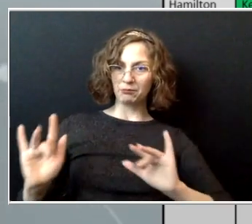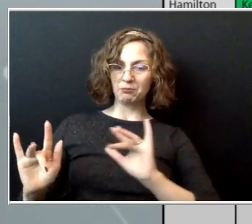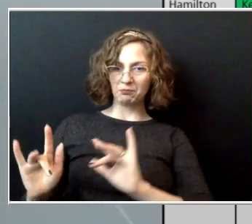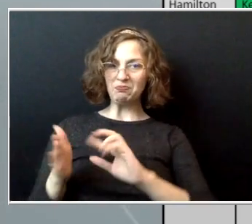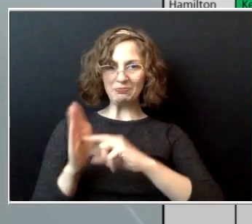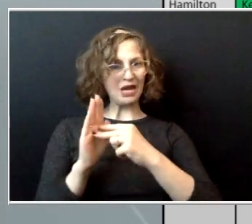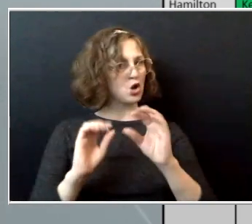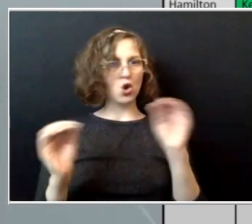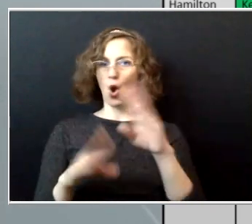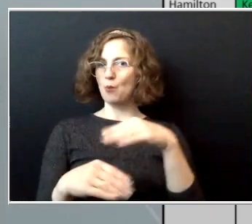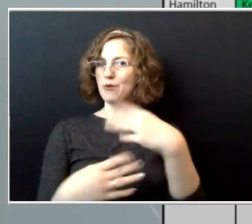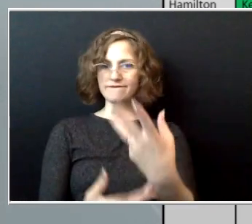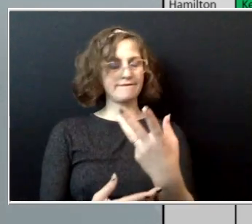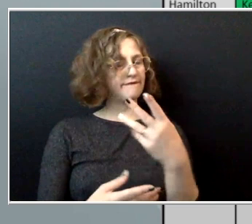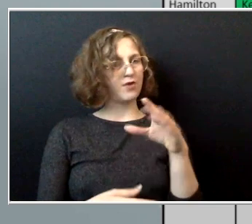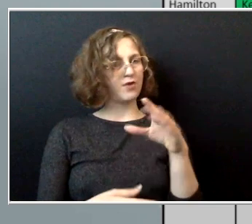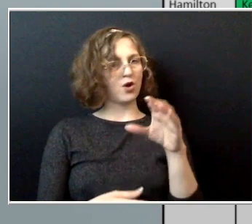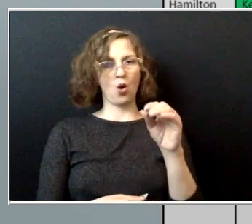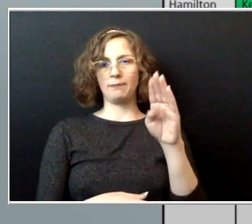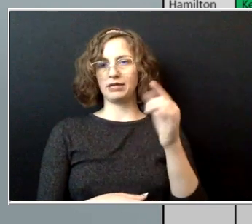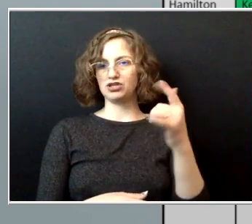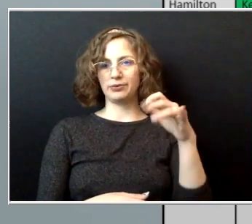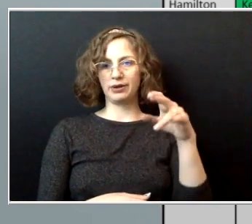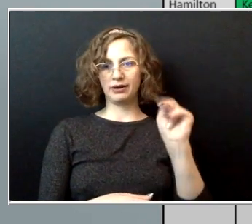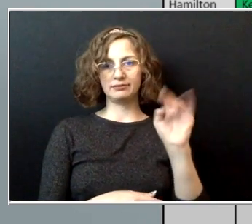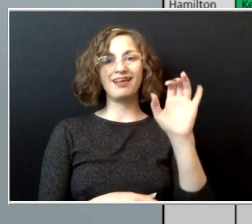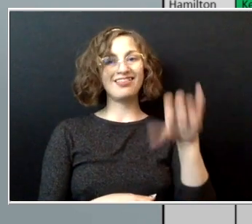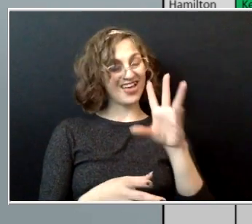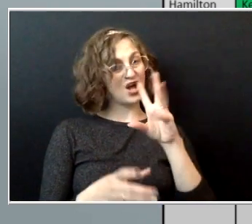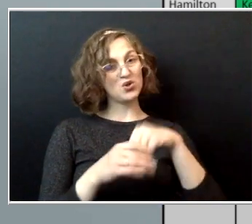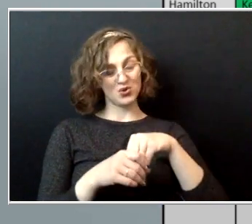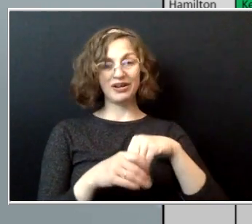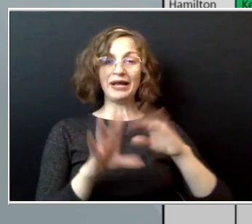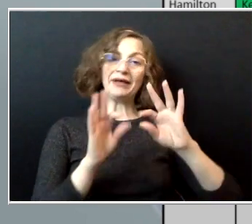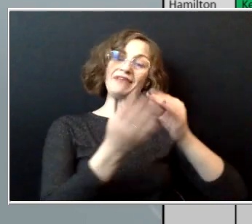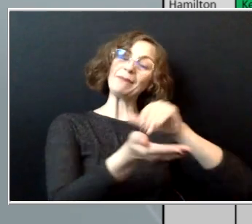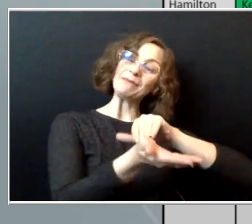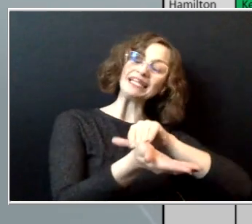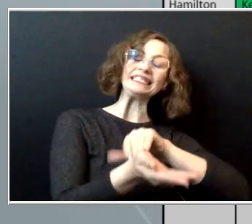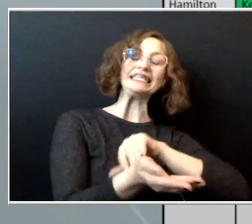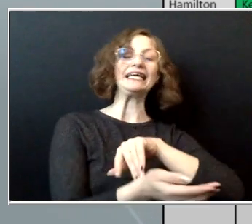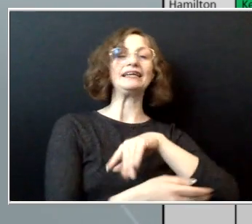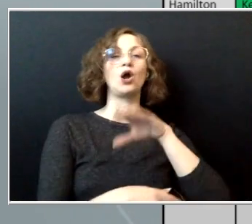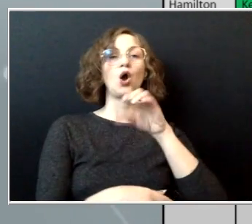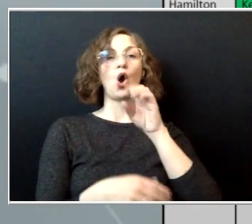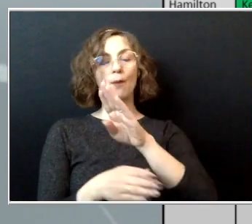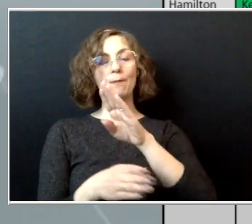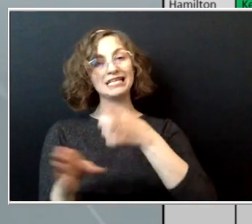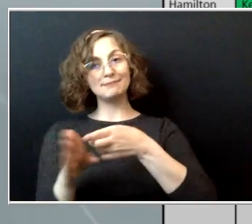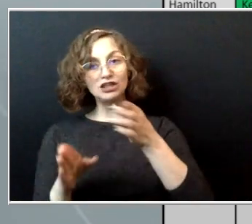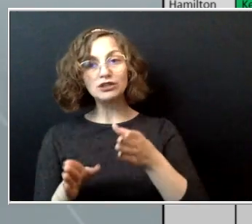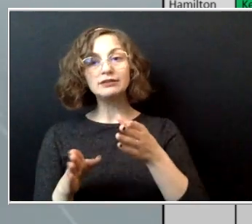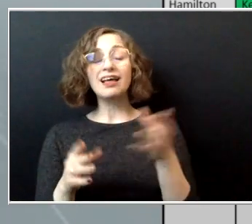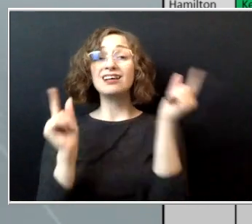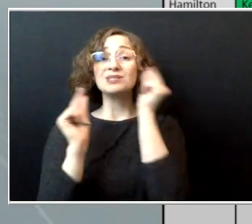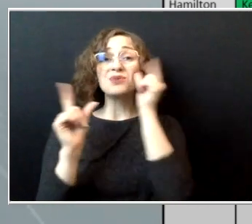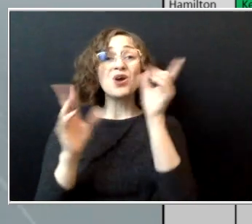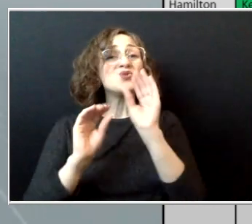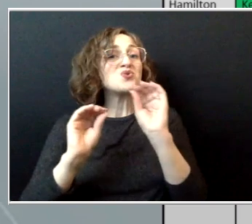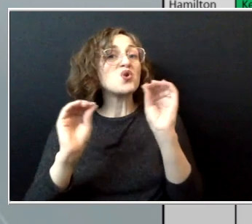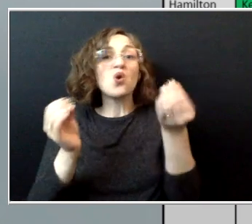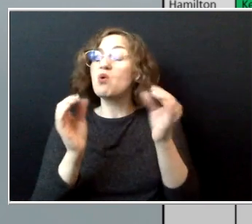services. And that included family medicine and OB. And surprisingly, there are no certified nurse